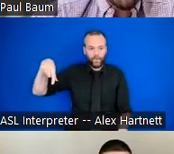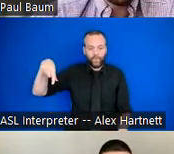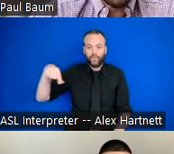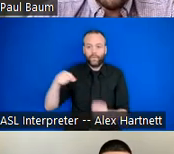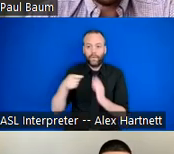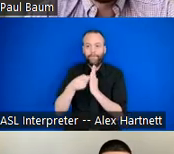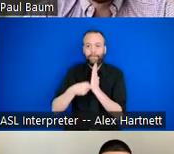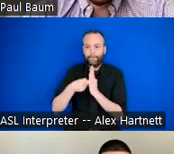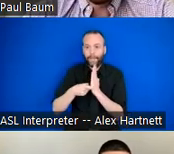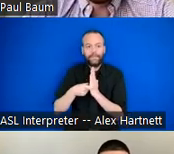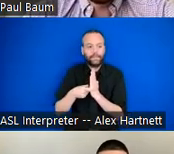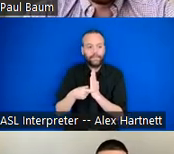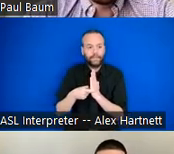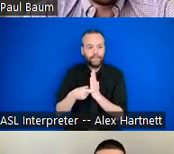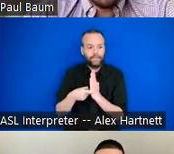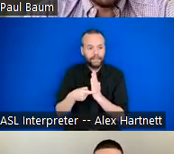according to